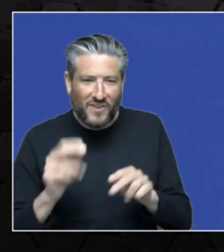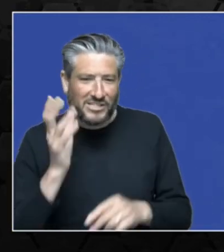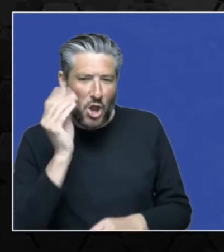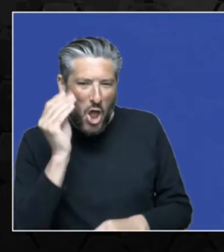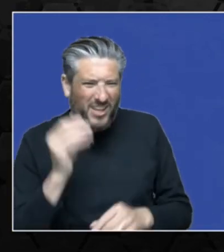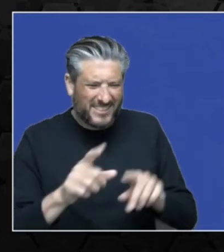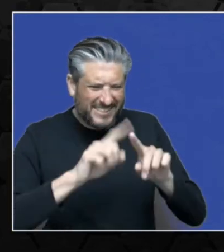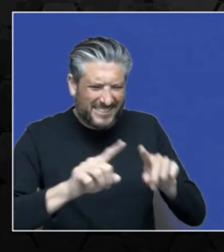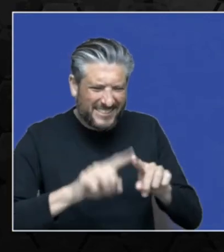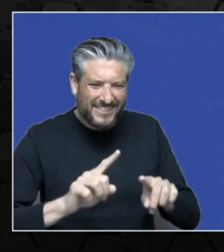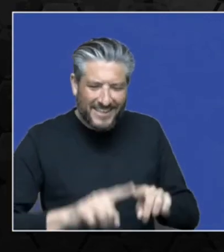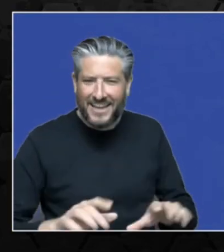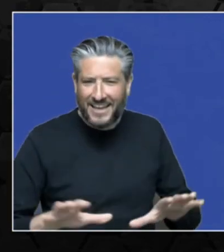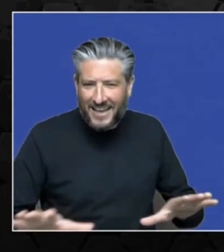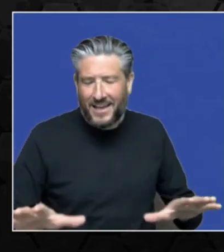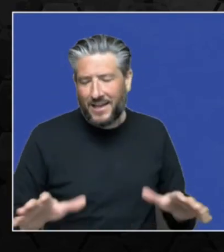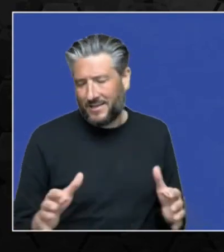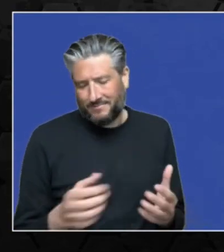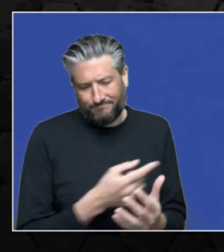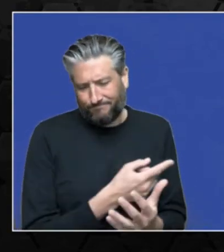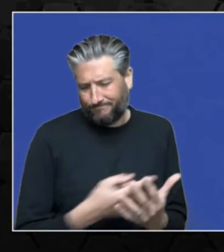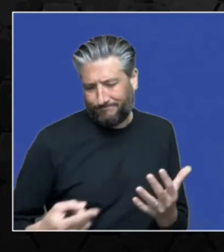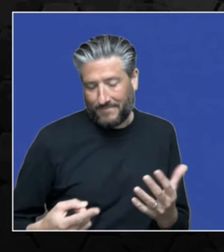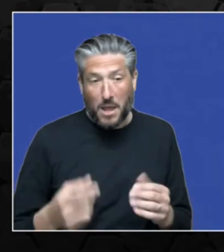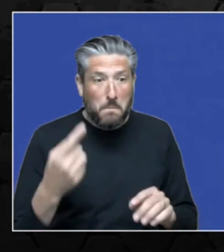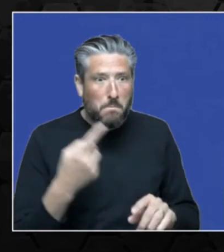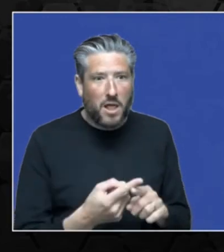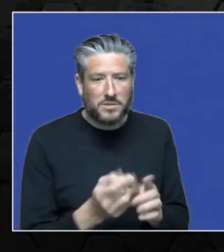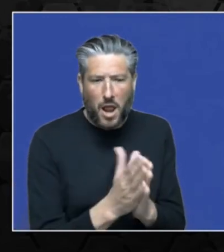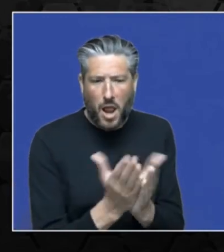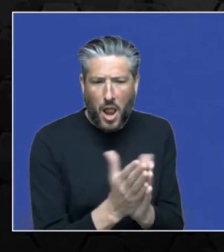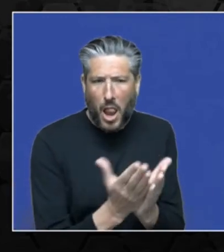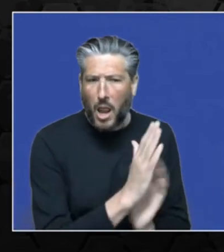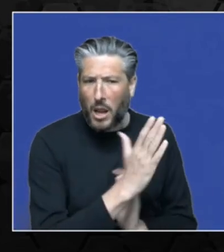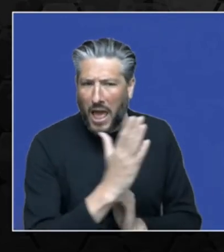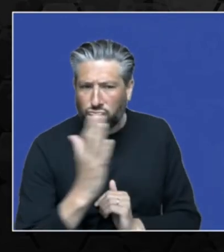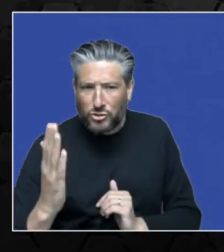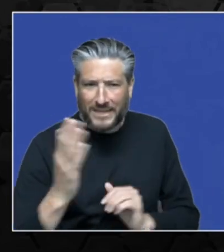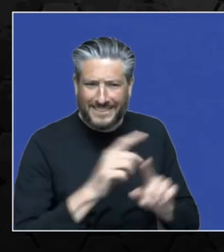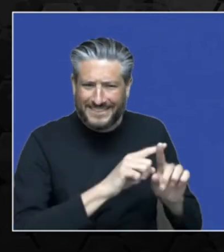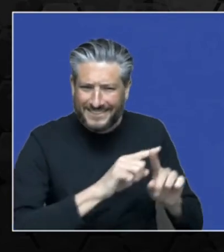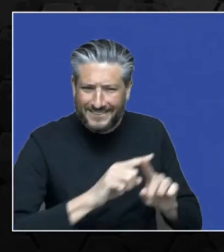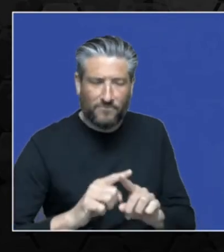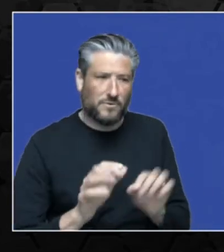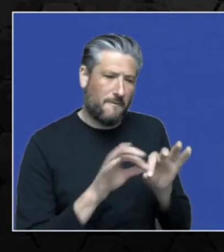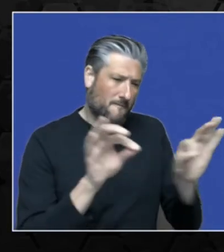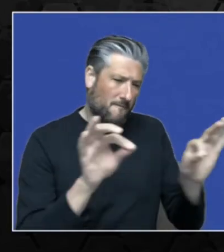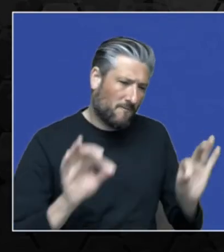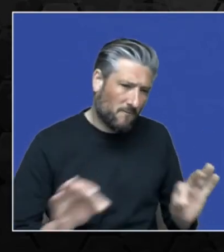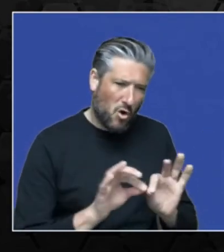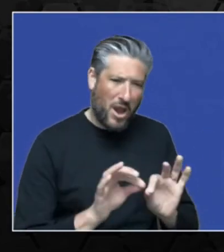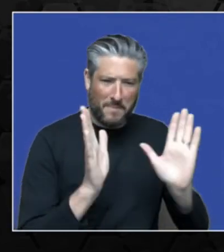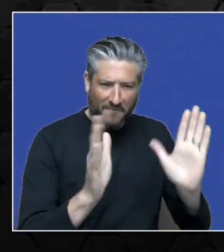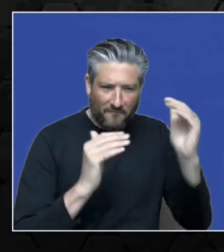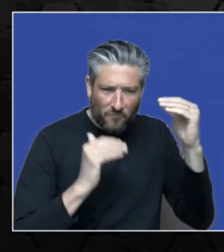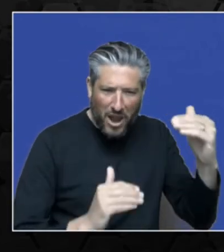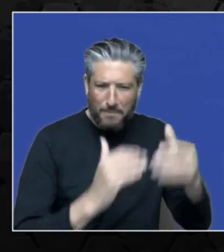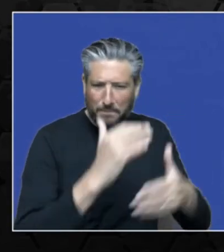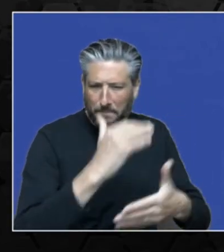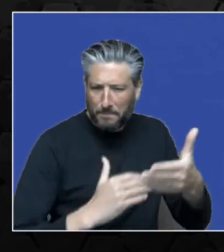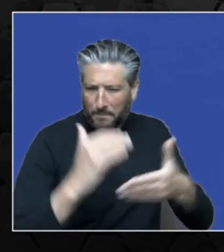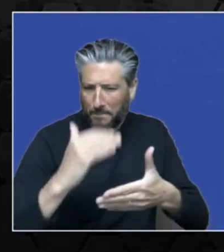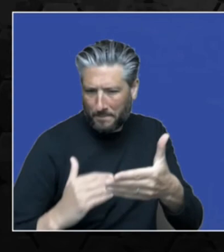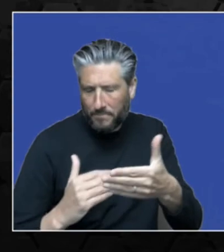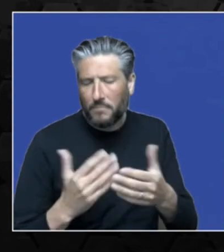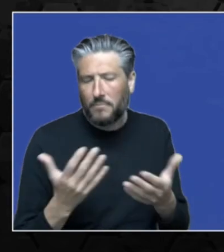called like so many libraries and frameworks being used when you're talking about machine learning, right? So you have to have good understanding of that as well. If you're